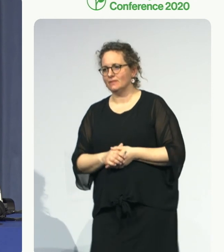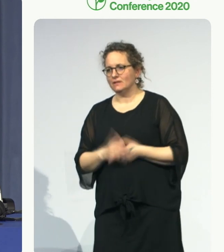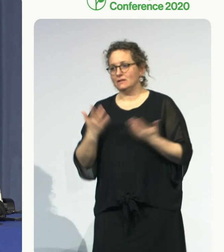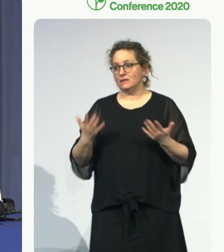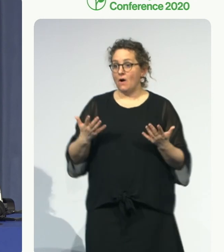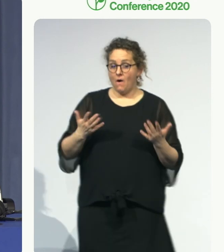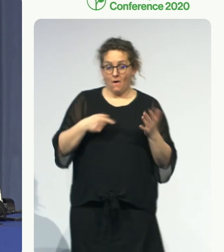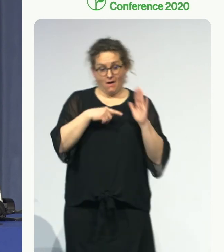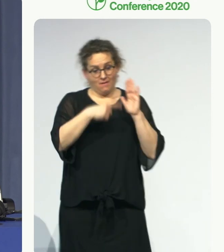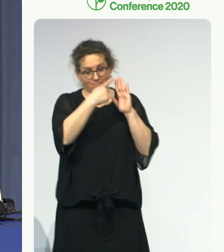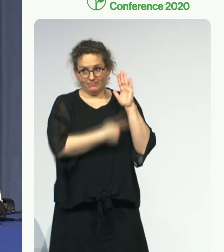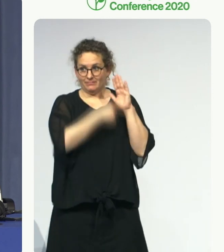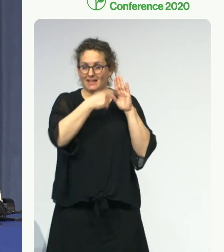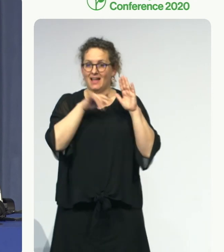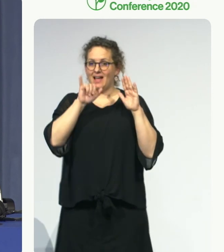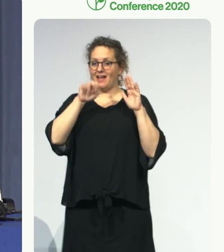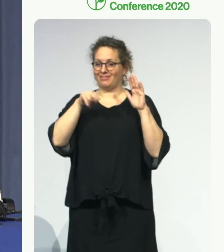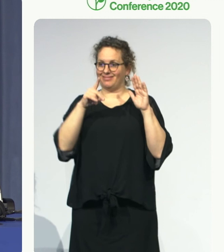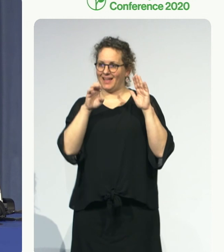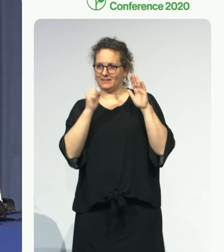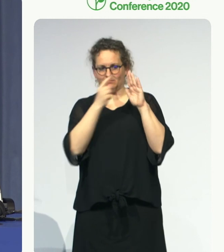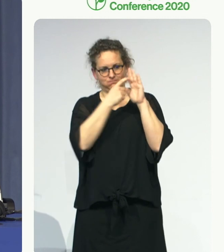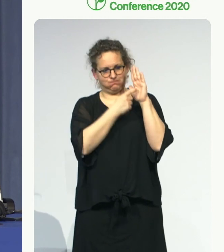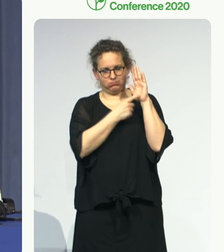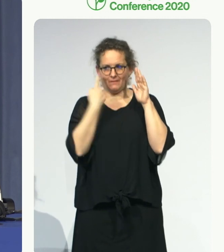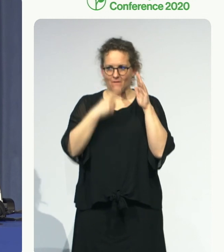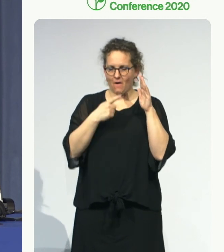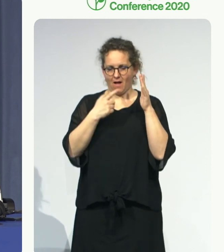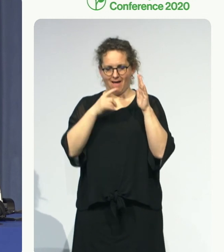makes it very problematic. But